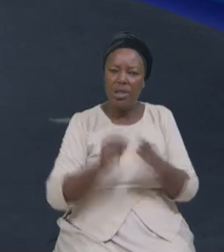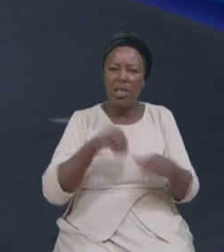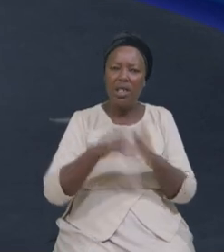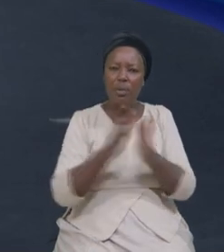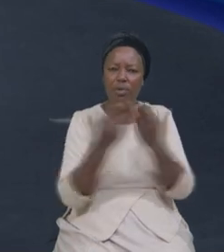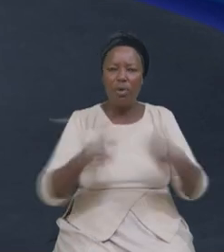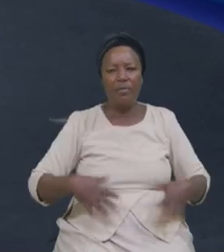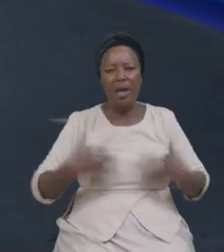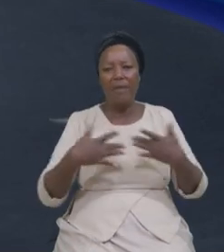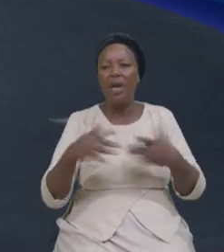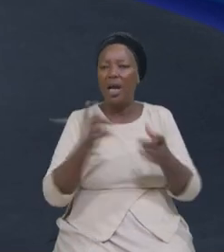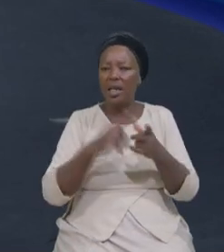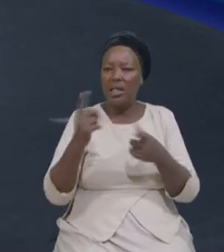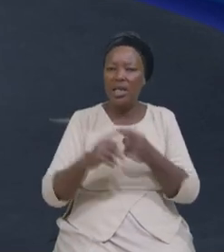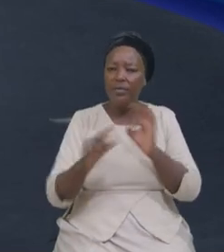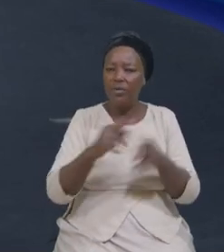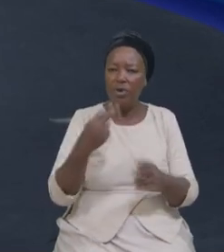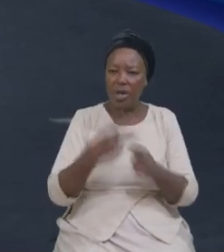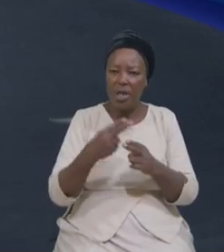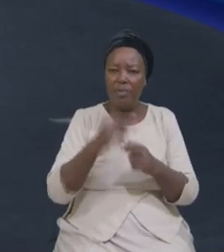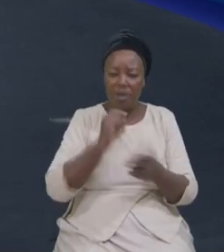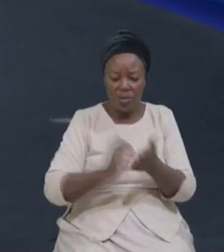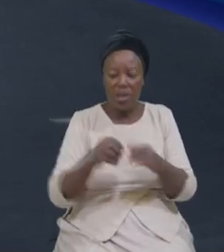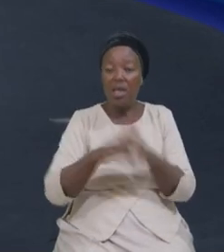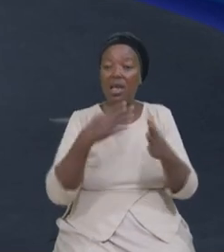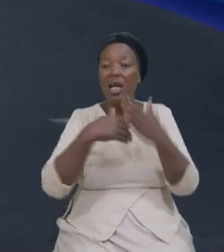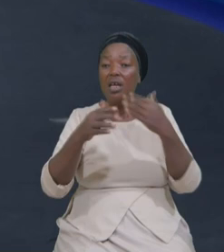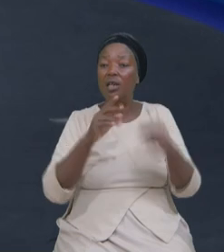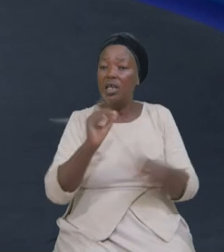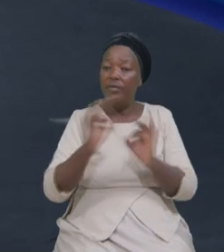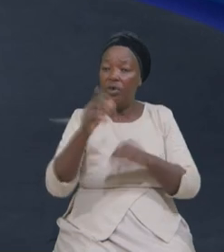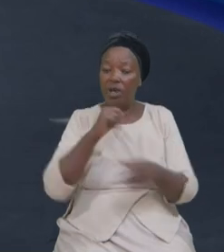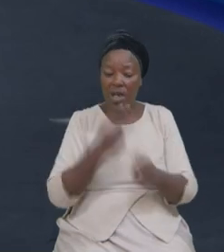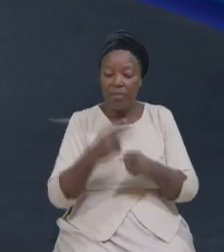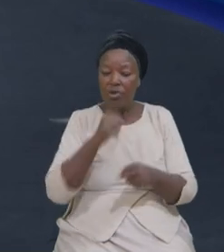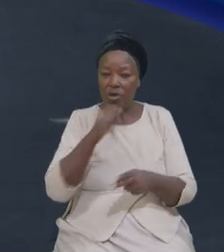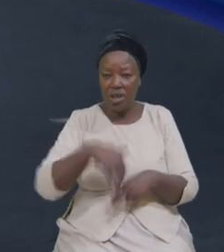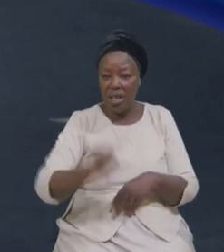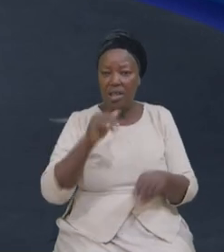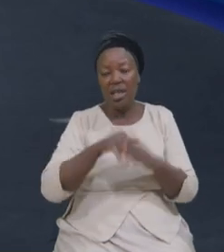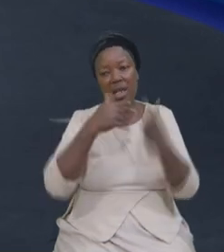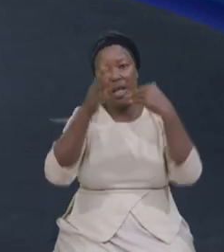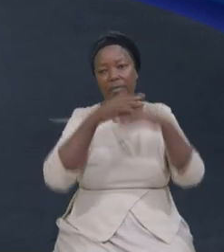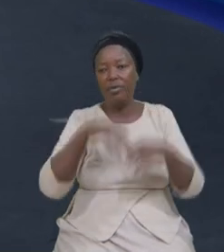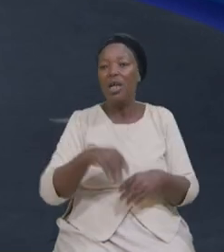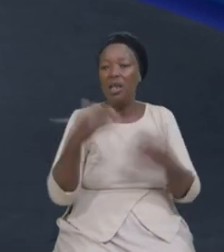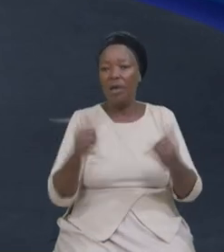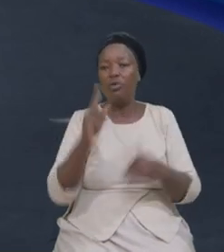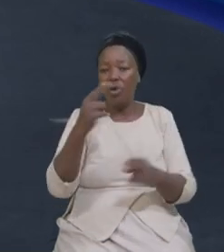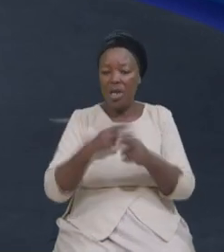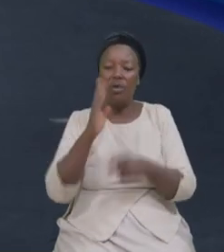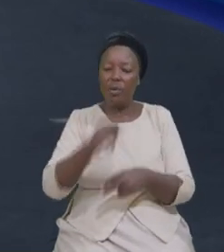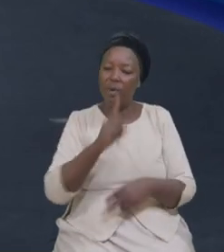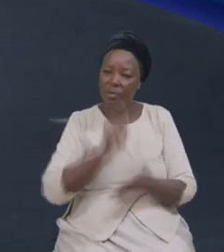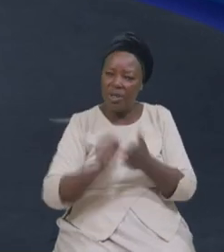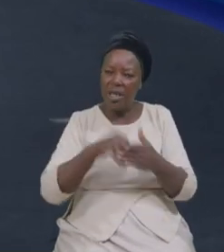in heaven. And if your names are not written in heaven yet, today your name, your very name, will be written in